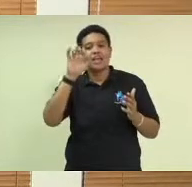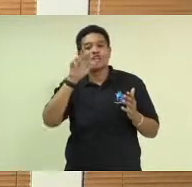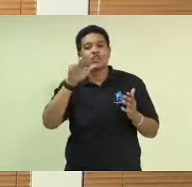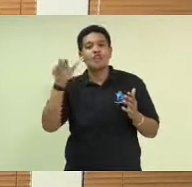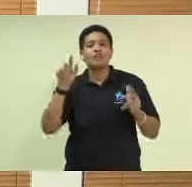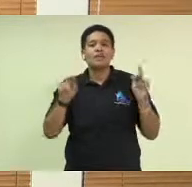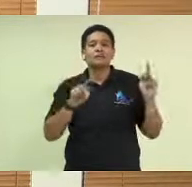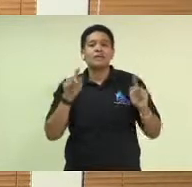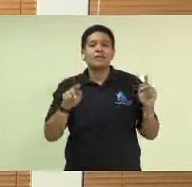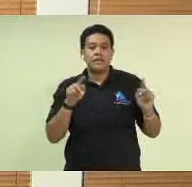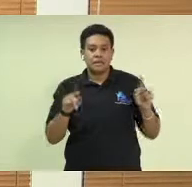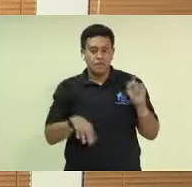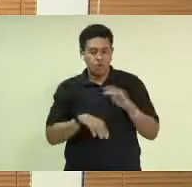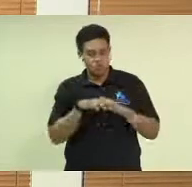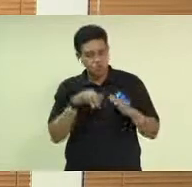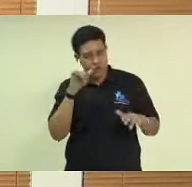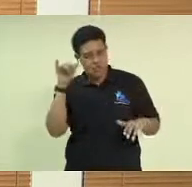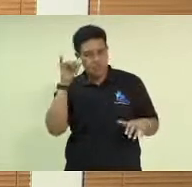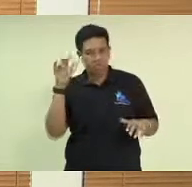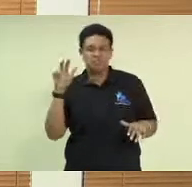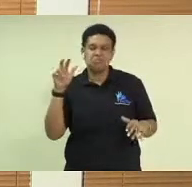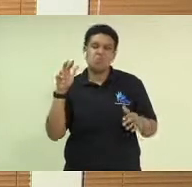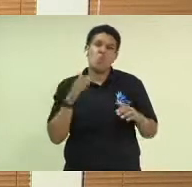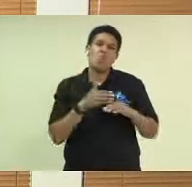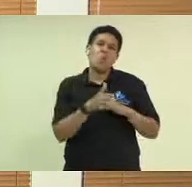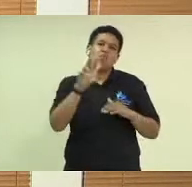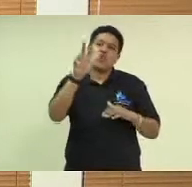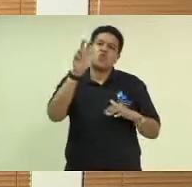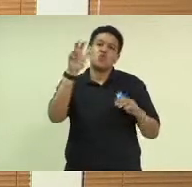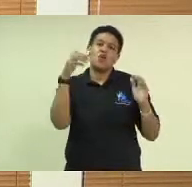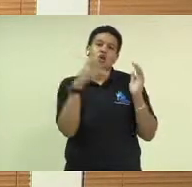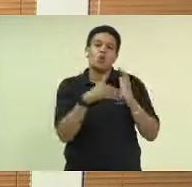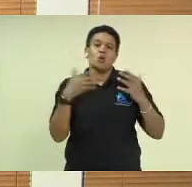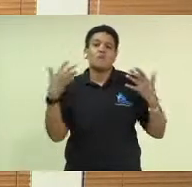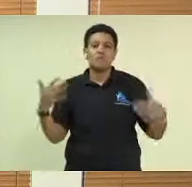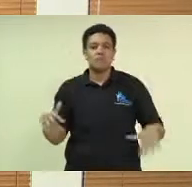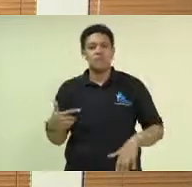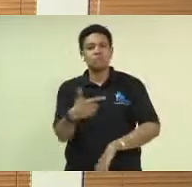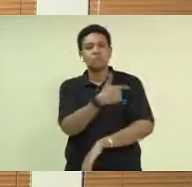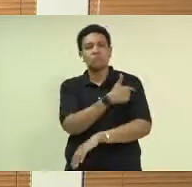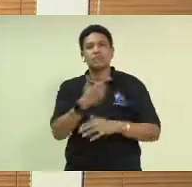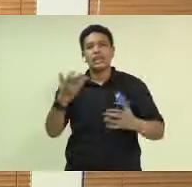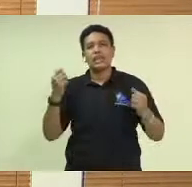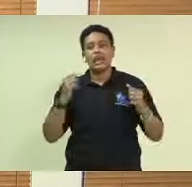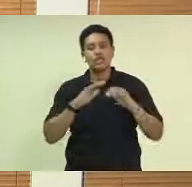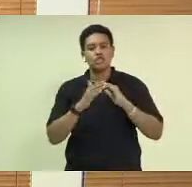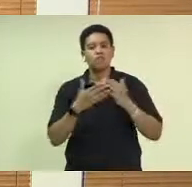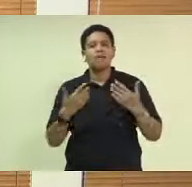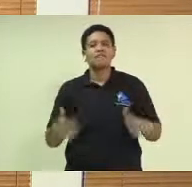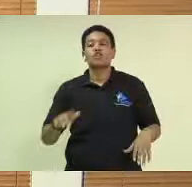300,833 persons. So over 300,000 persons have been vaccinated.